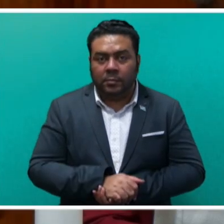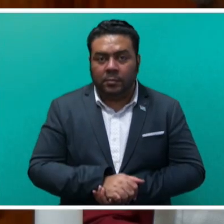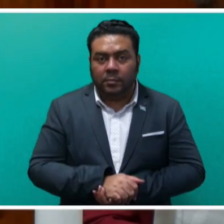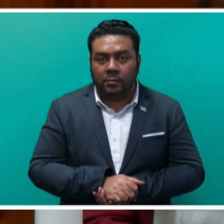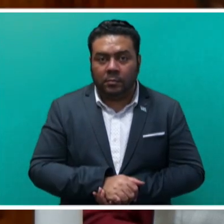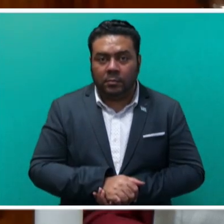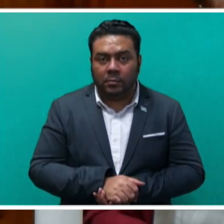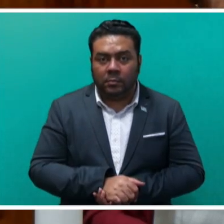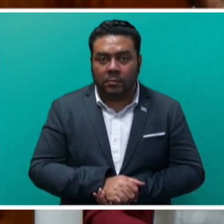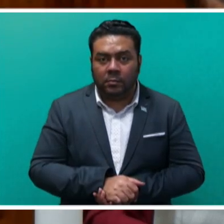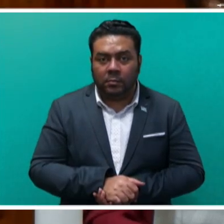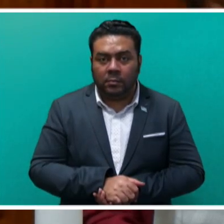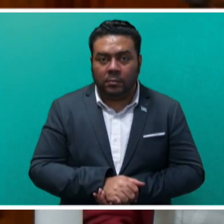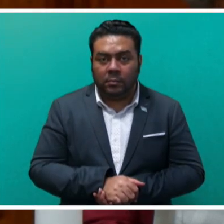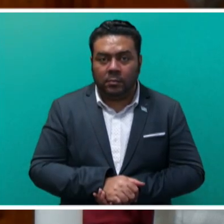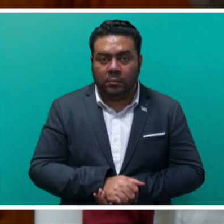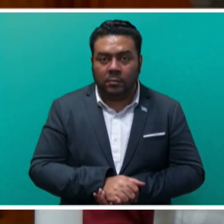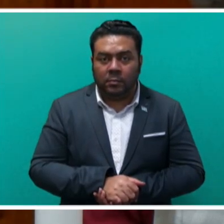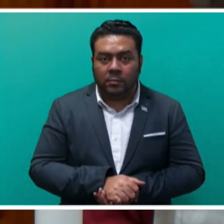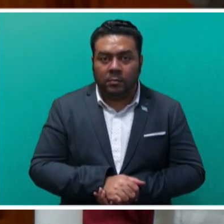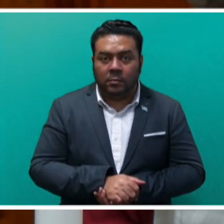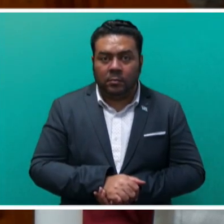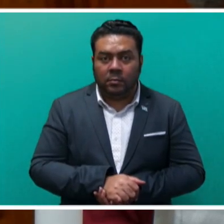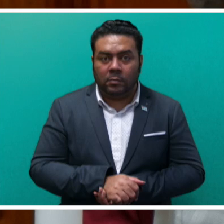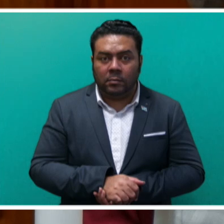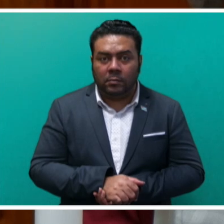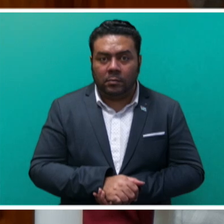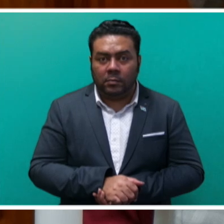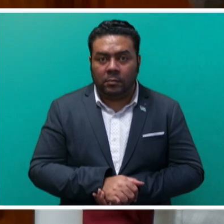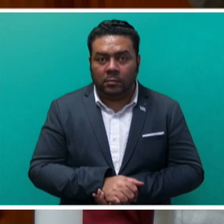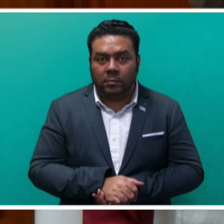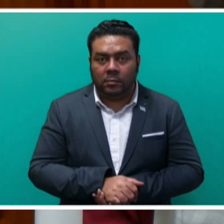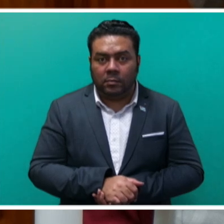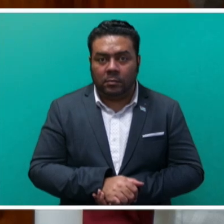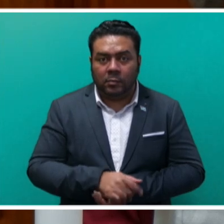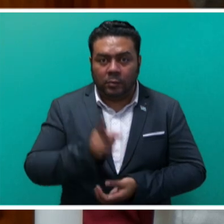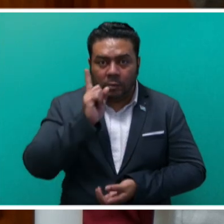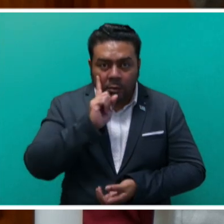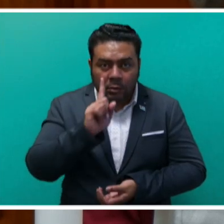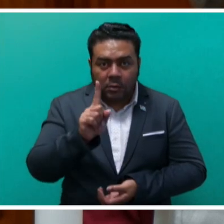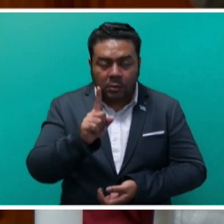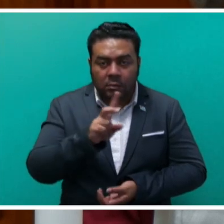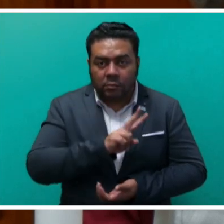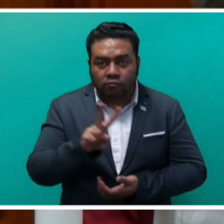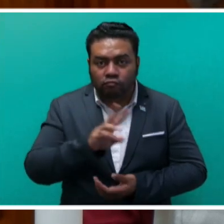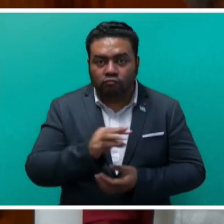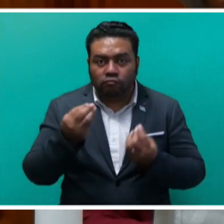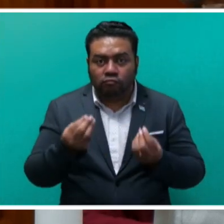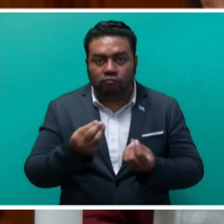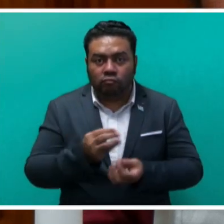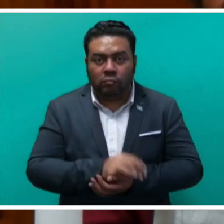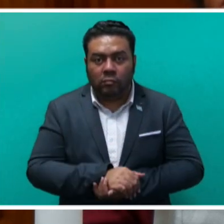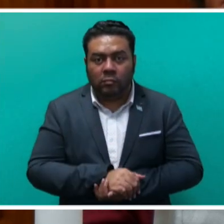supporting MSMEs in the north, sir. And let me just share some interesting